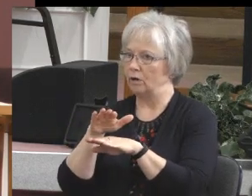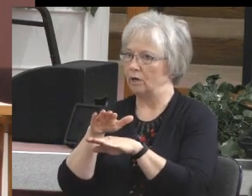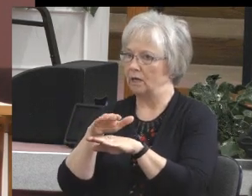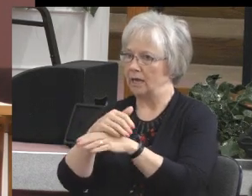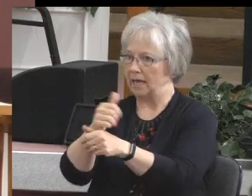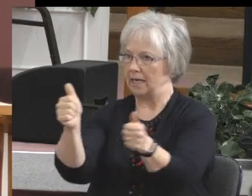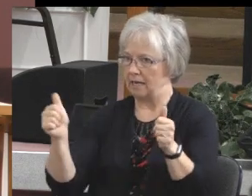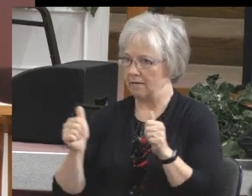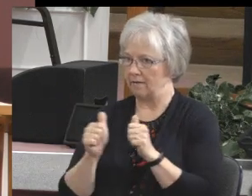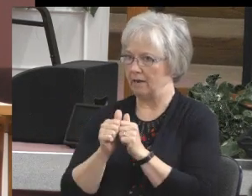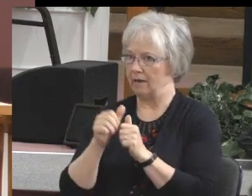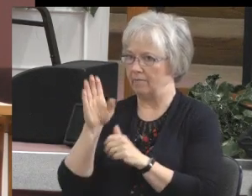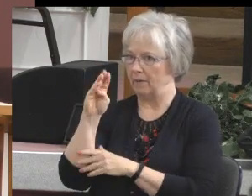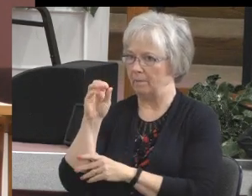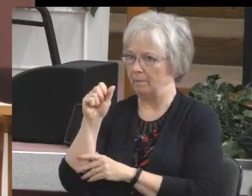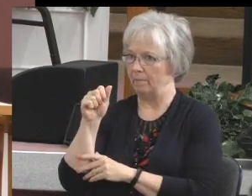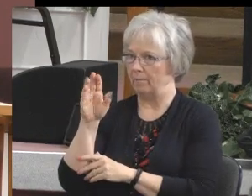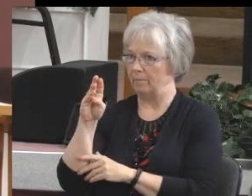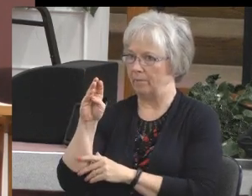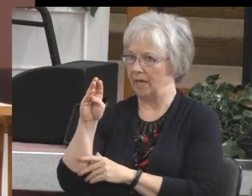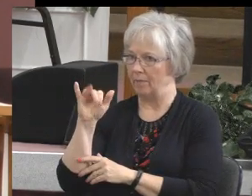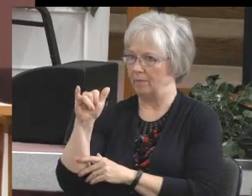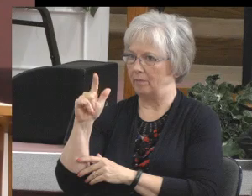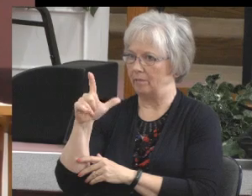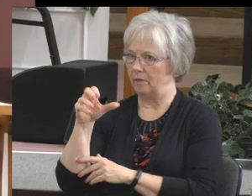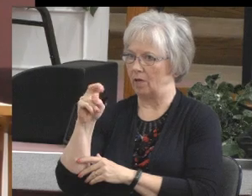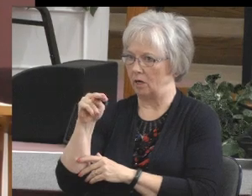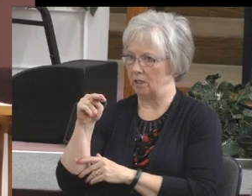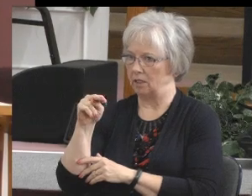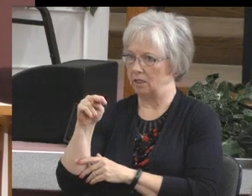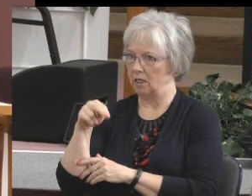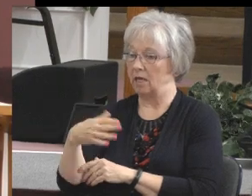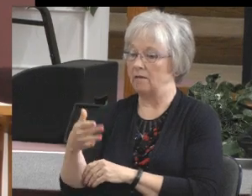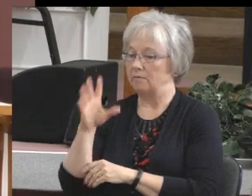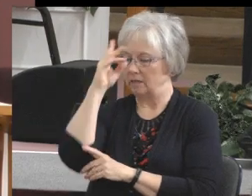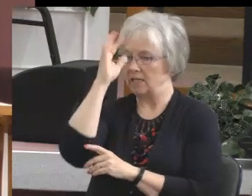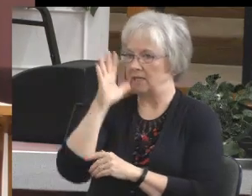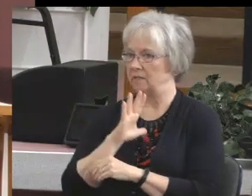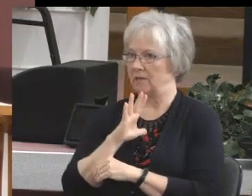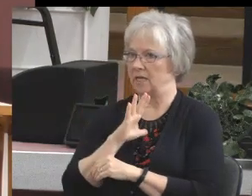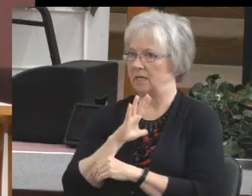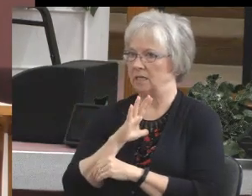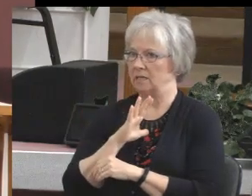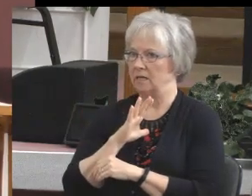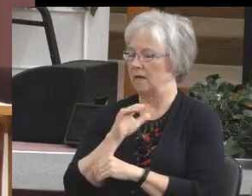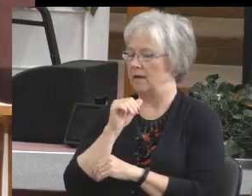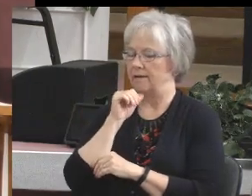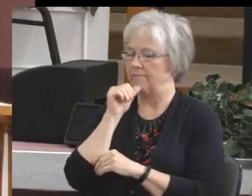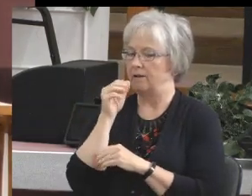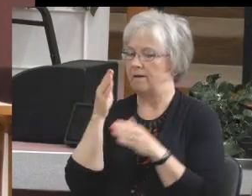of Babylon. These men have disregarded you.